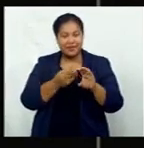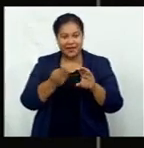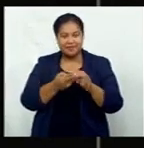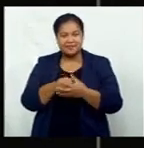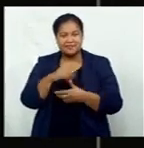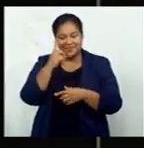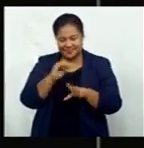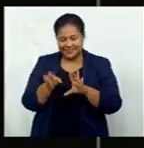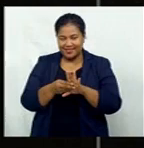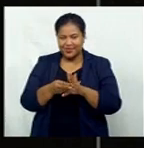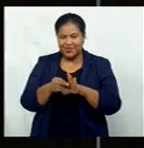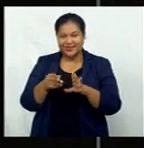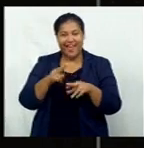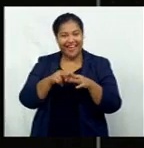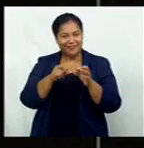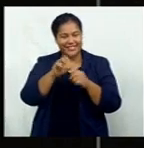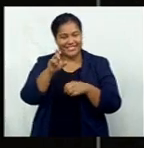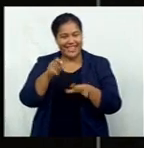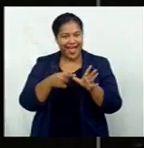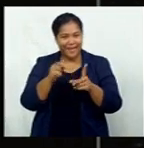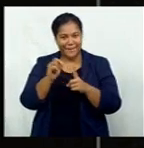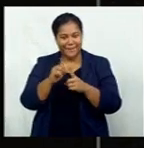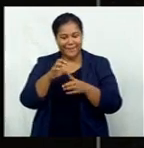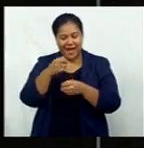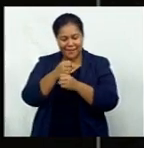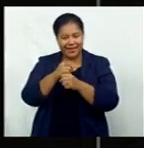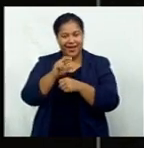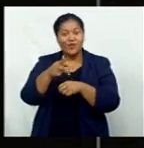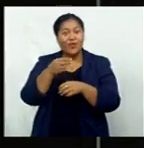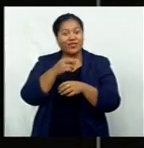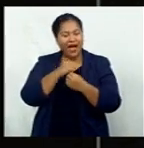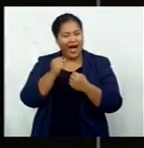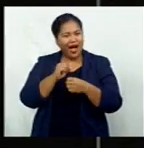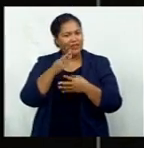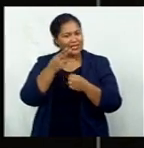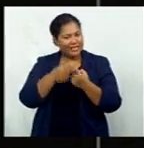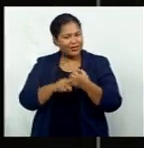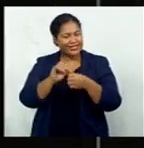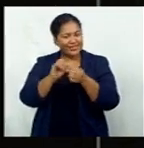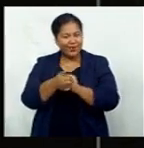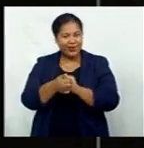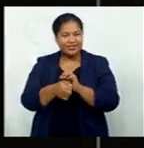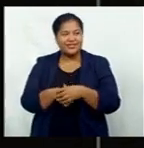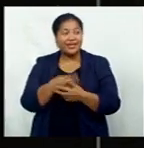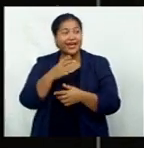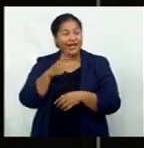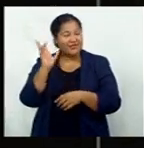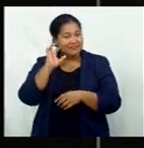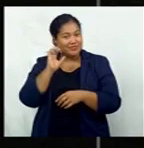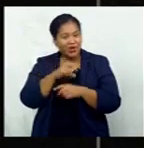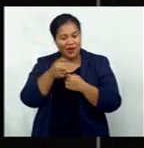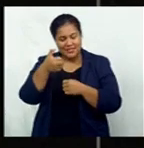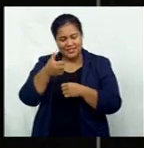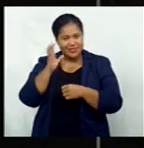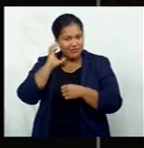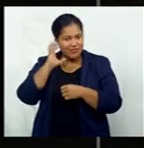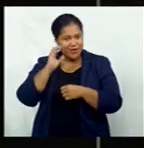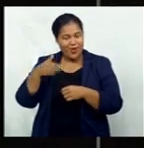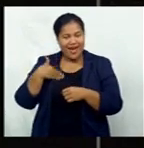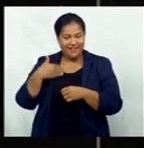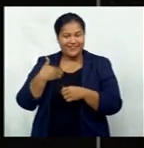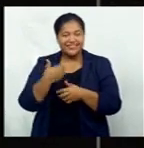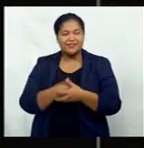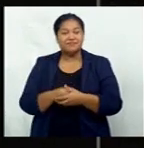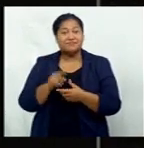You can also download our FBC app to keep updated with the very latest in news and sports and listen to our six radio stations live.